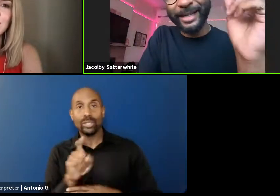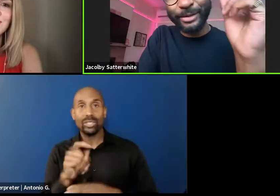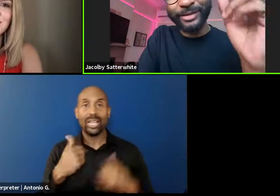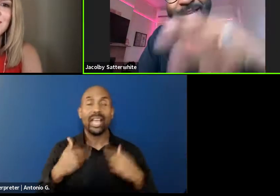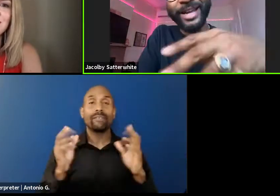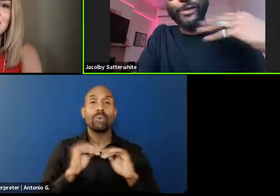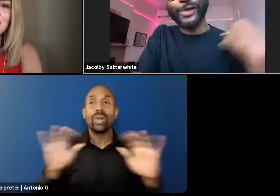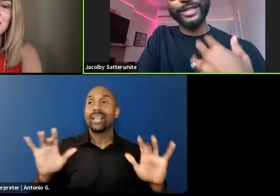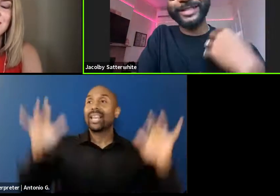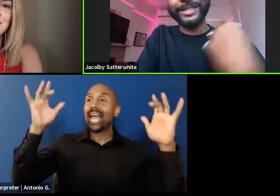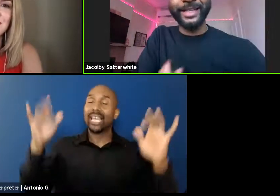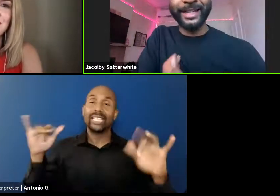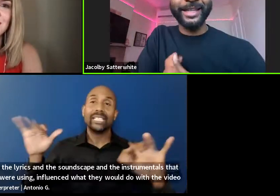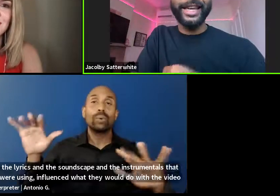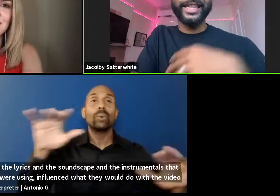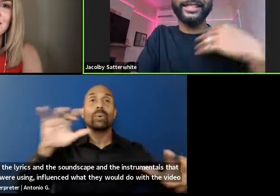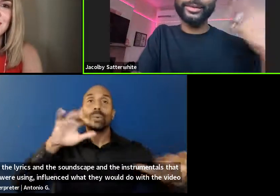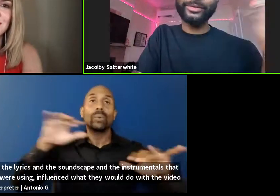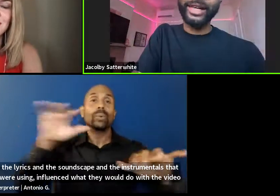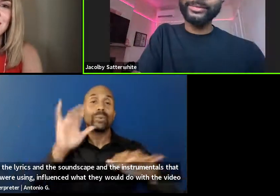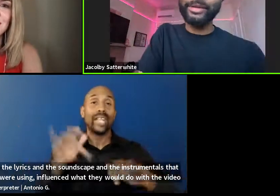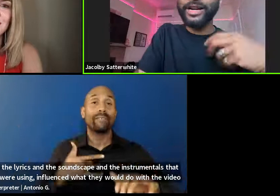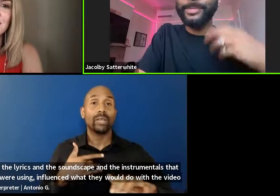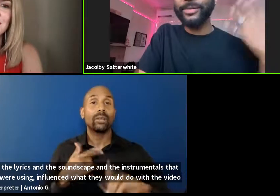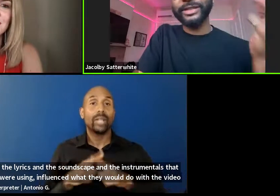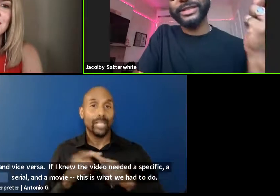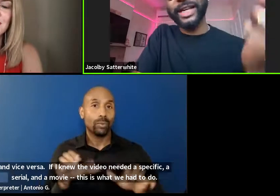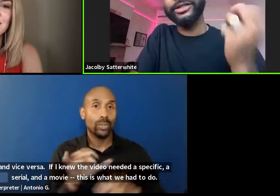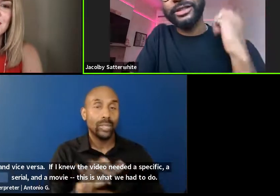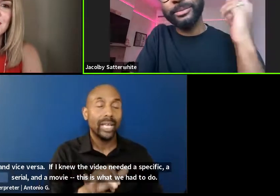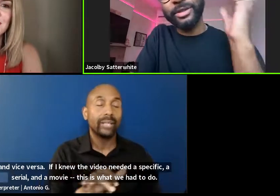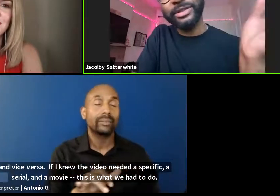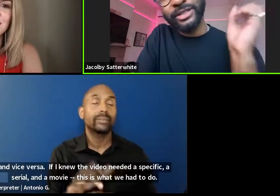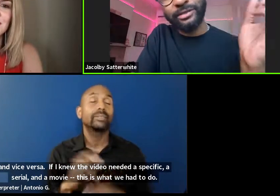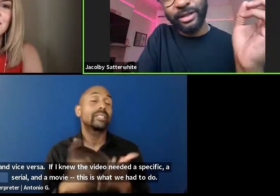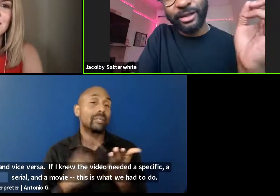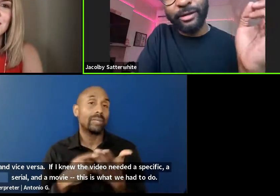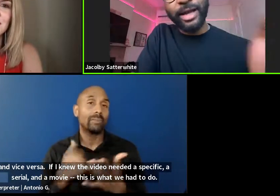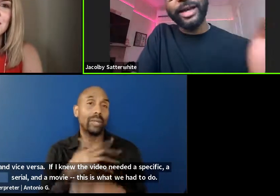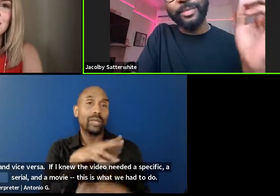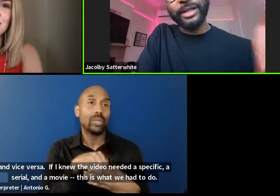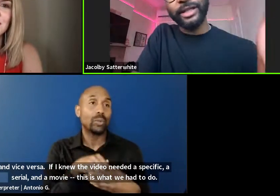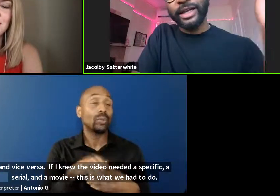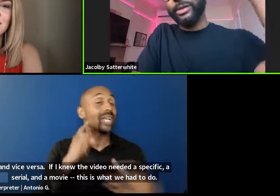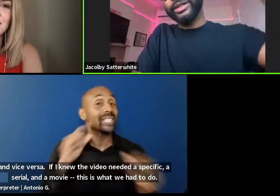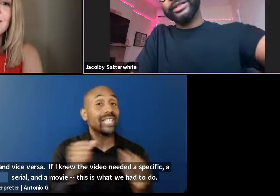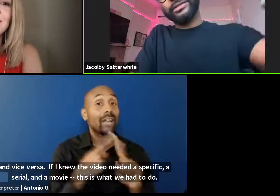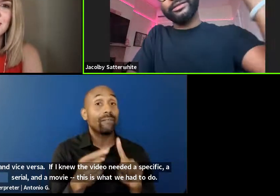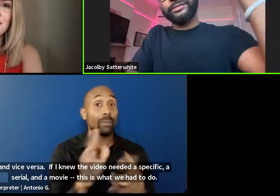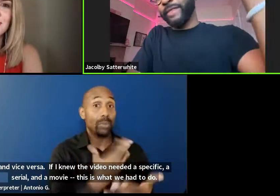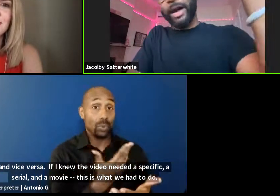this sound for this scene. And then sometimes I would come up with a sound in the music studio